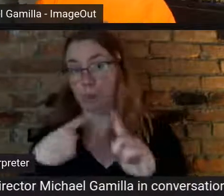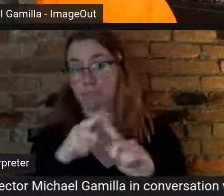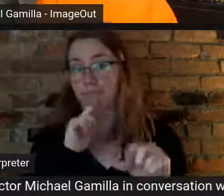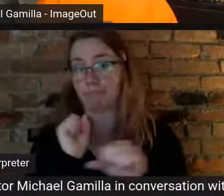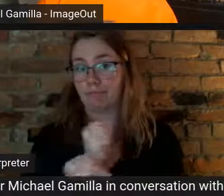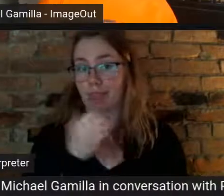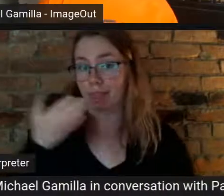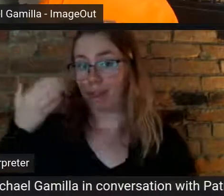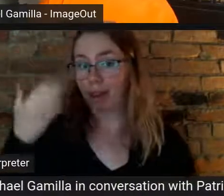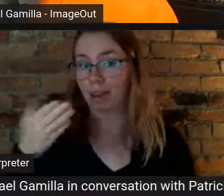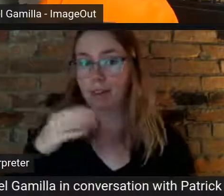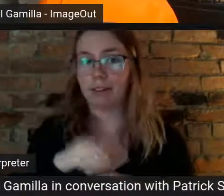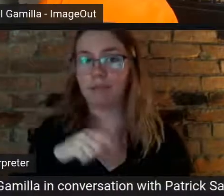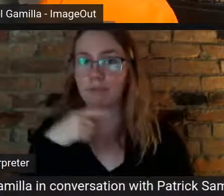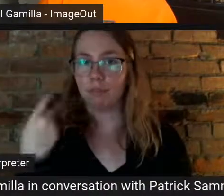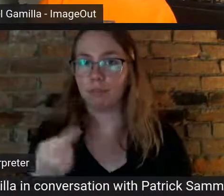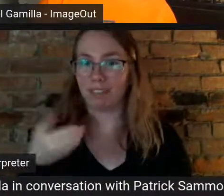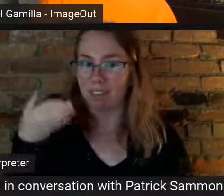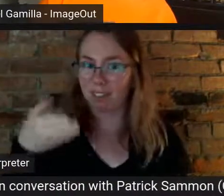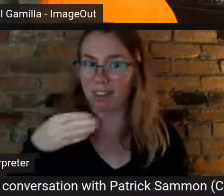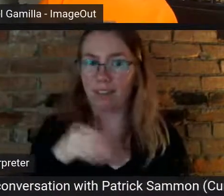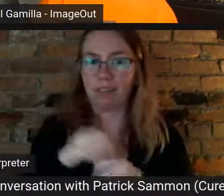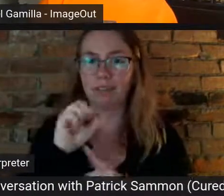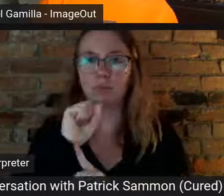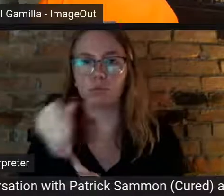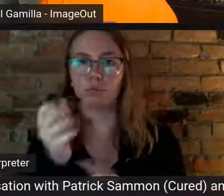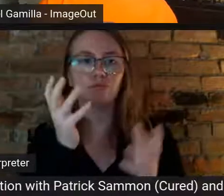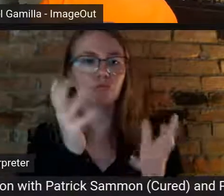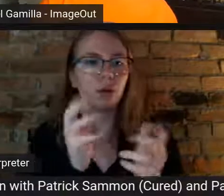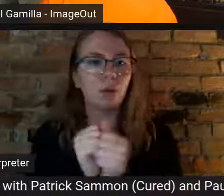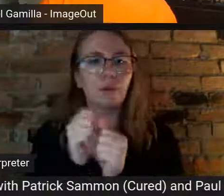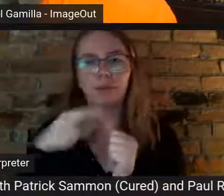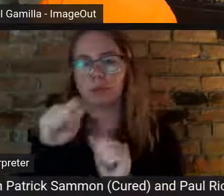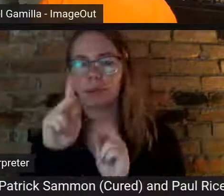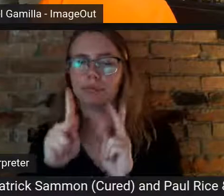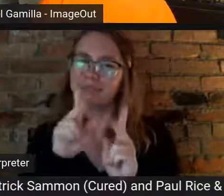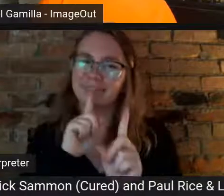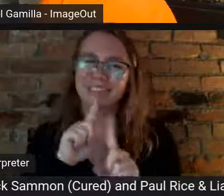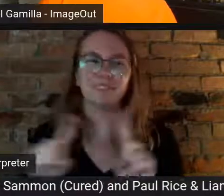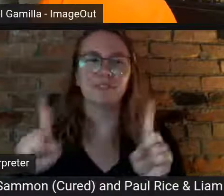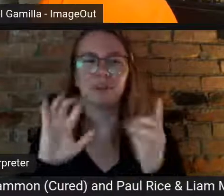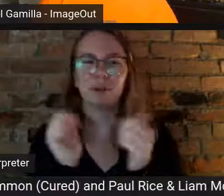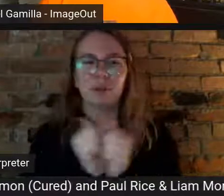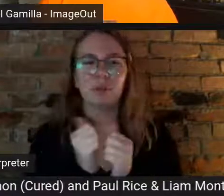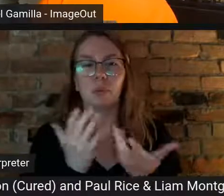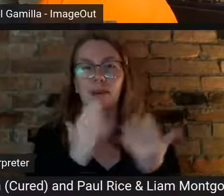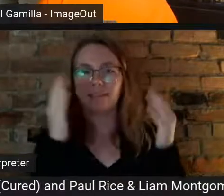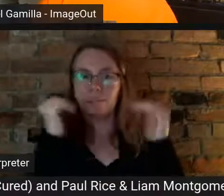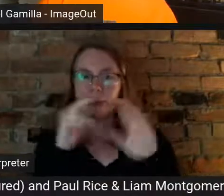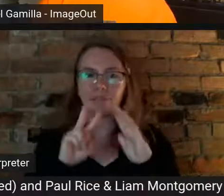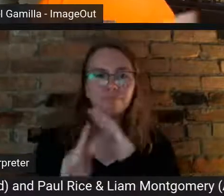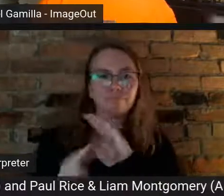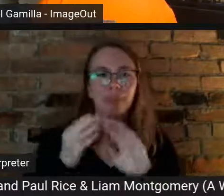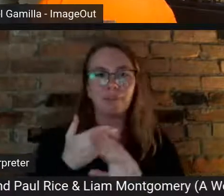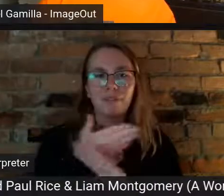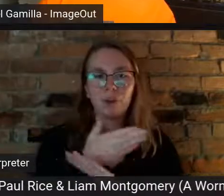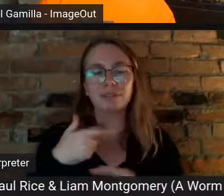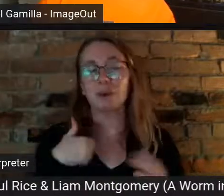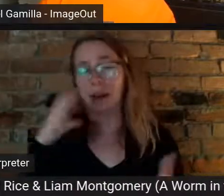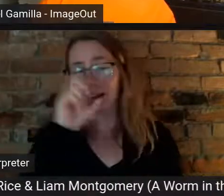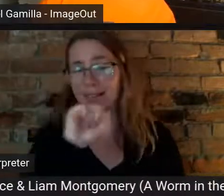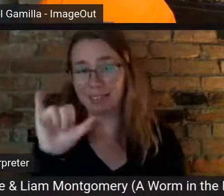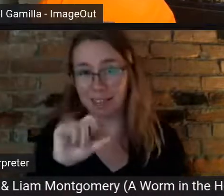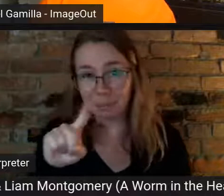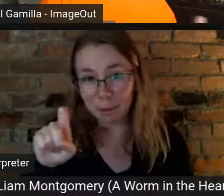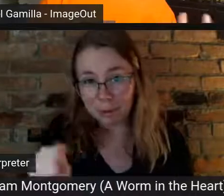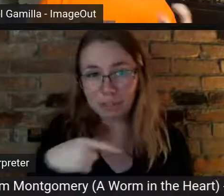were immersed in the situation and talking to these people, it's a totally different experience. So. I guess the same question that